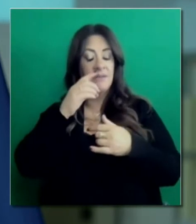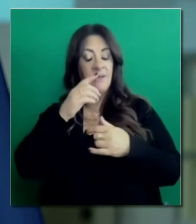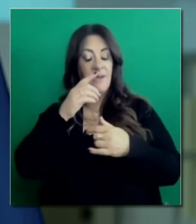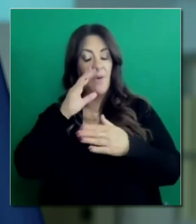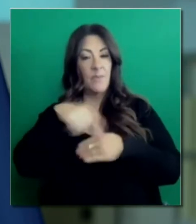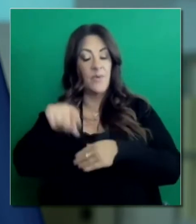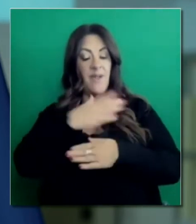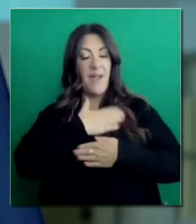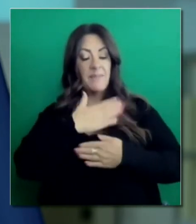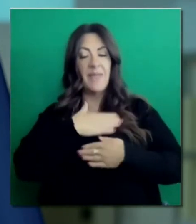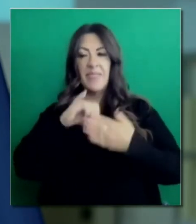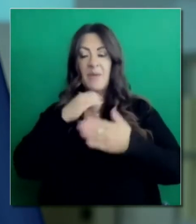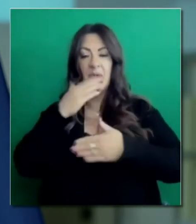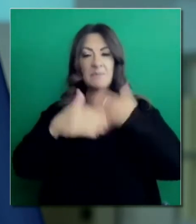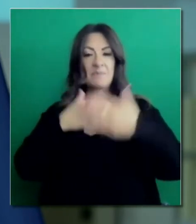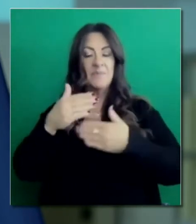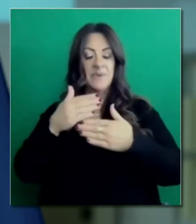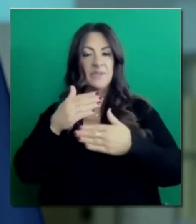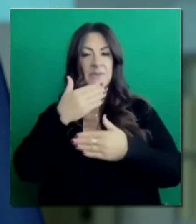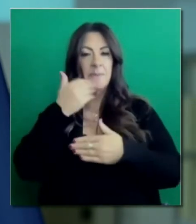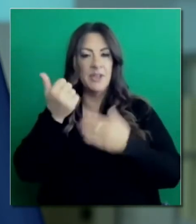Vicky Gonzalez, KPRA.